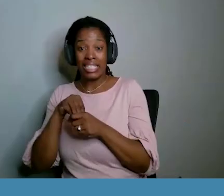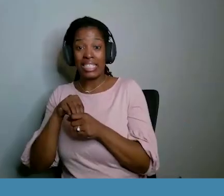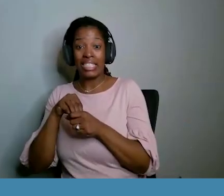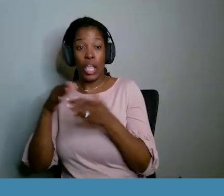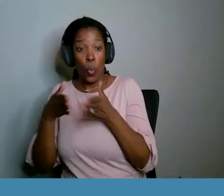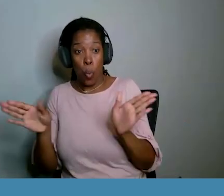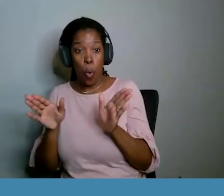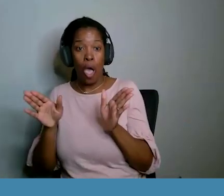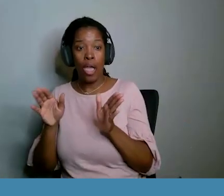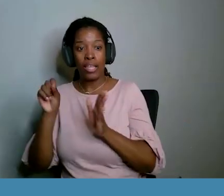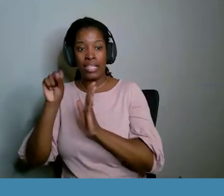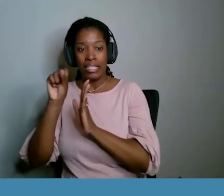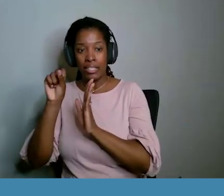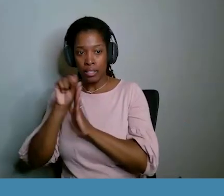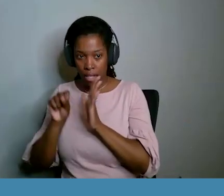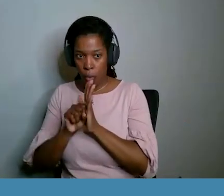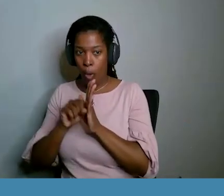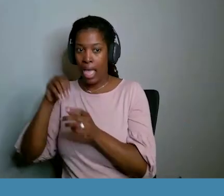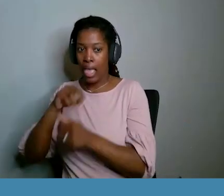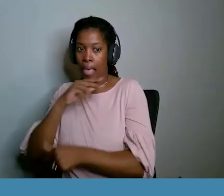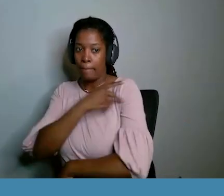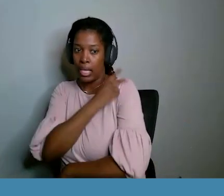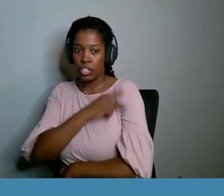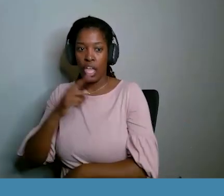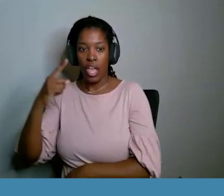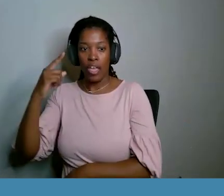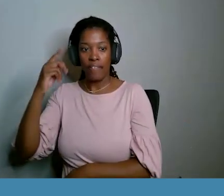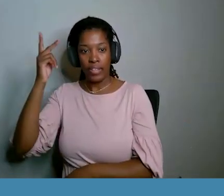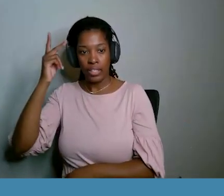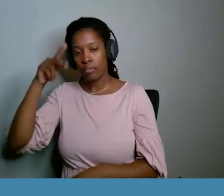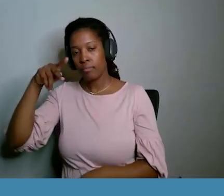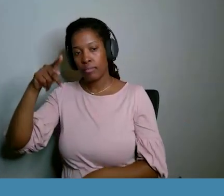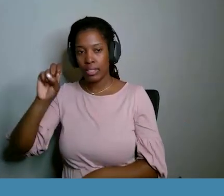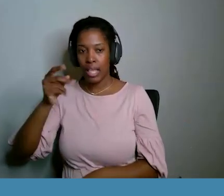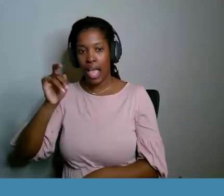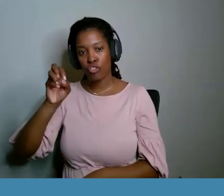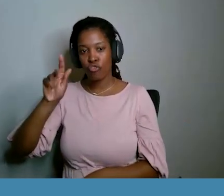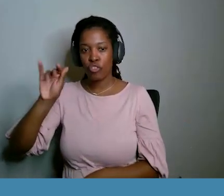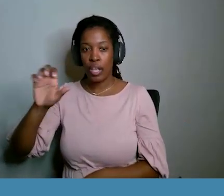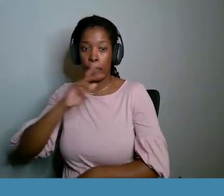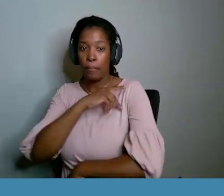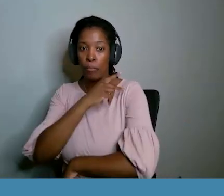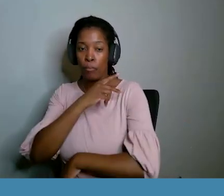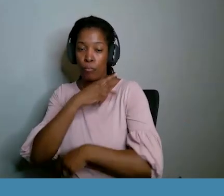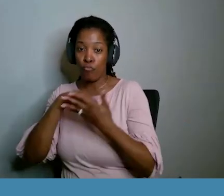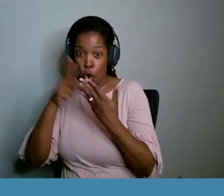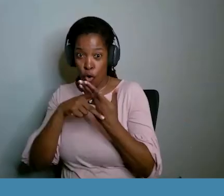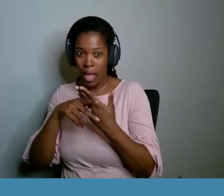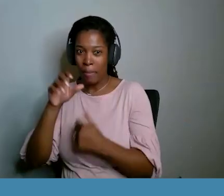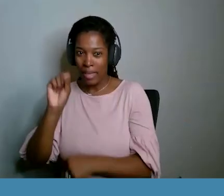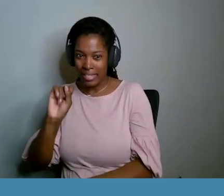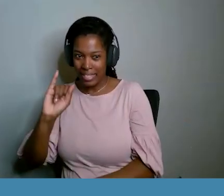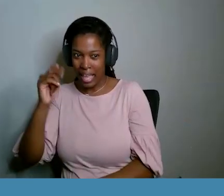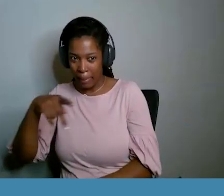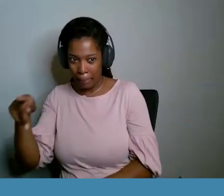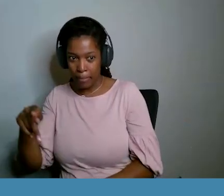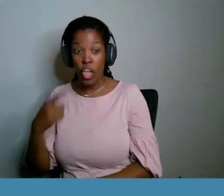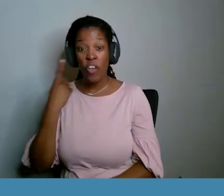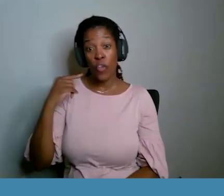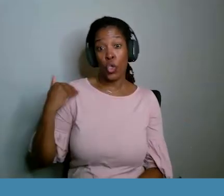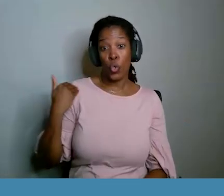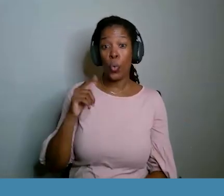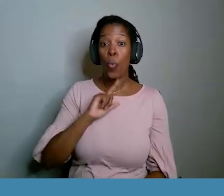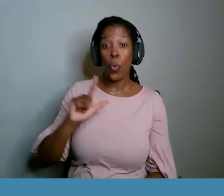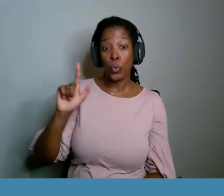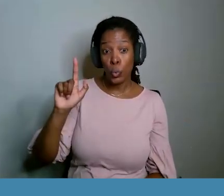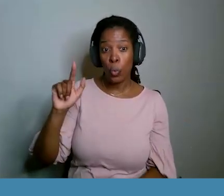SIP. And so these are for youth under the age of 21 with a serious mental illness or emotional disturbance that